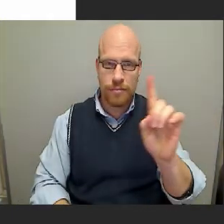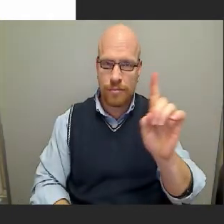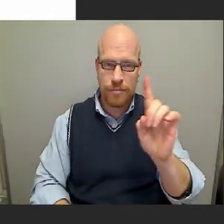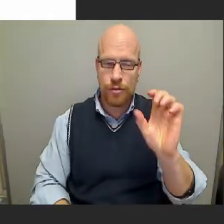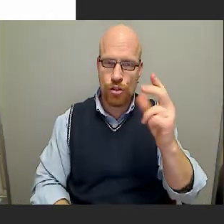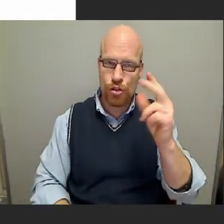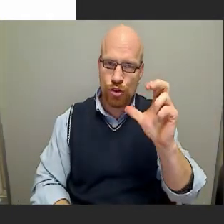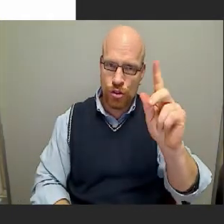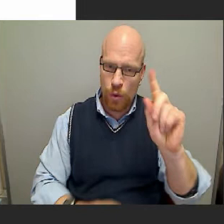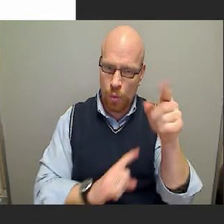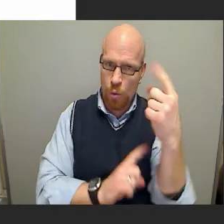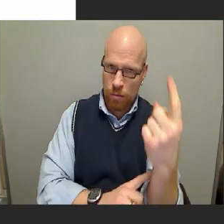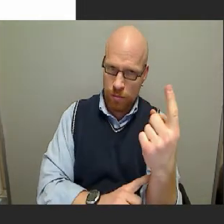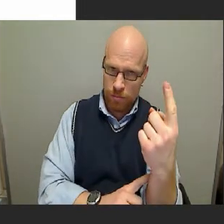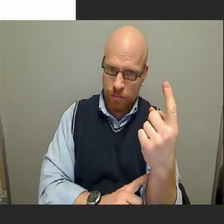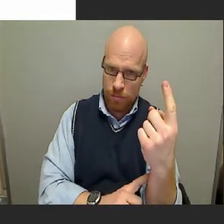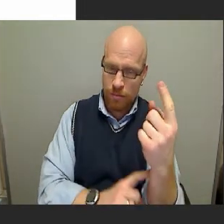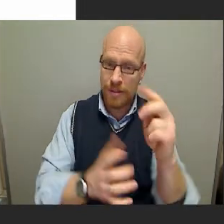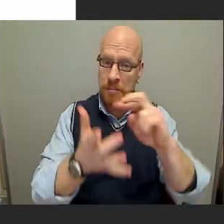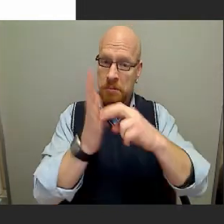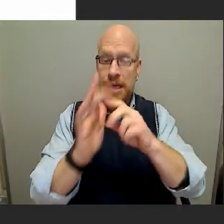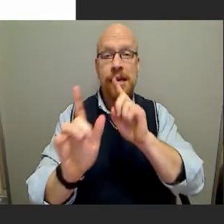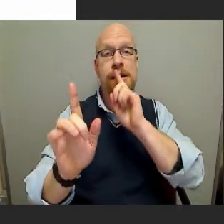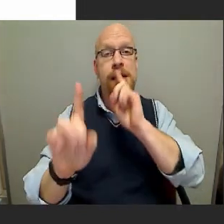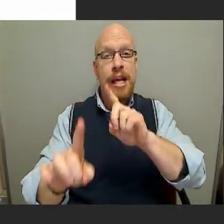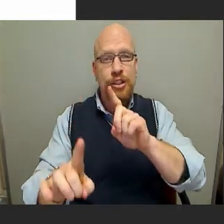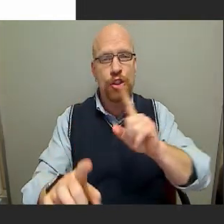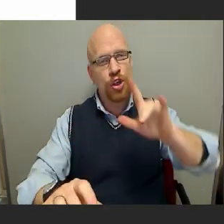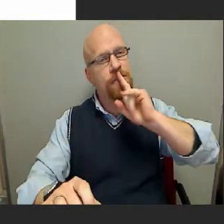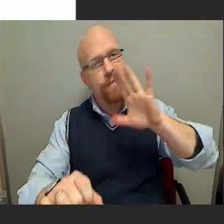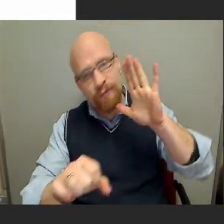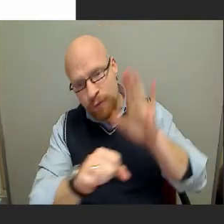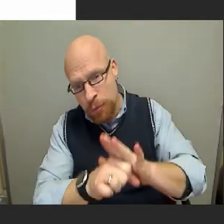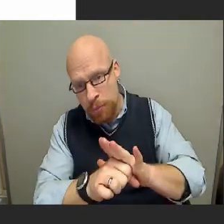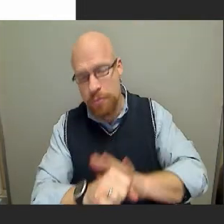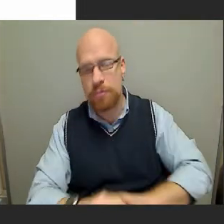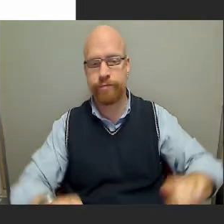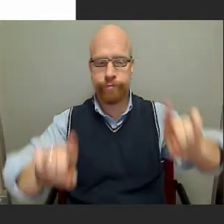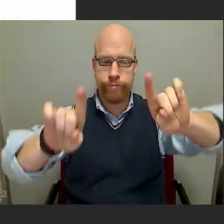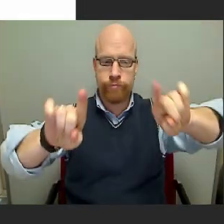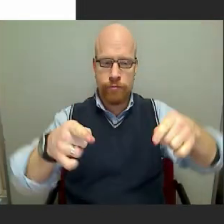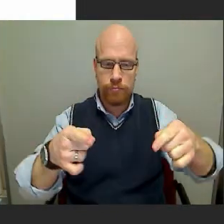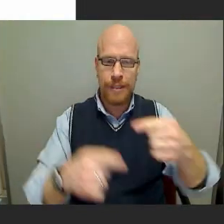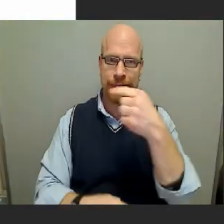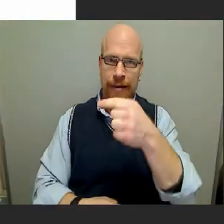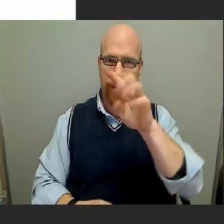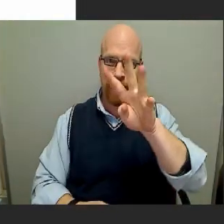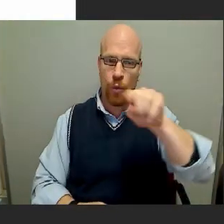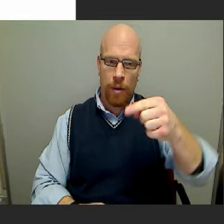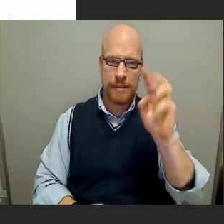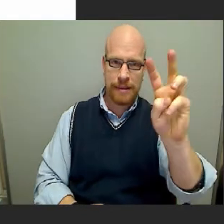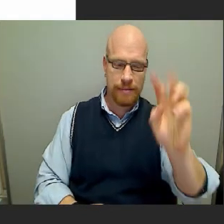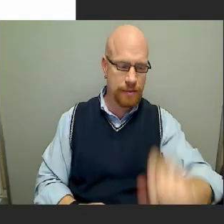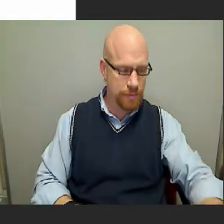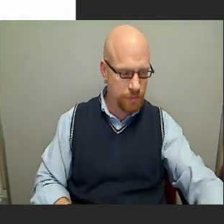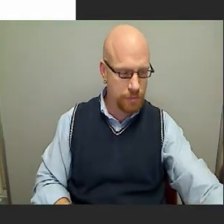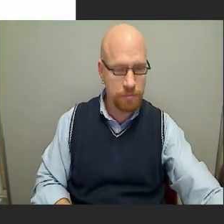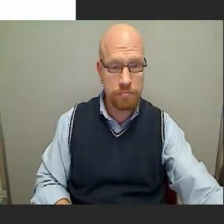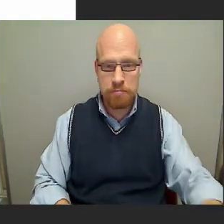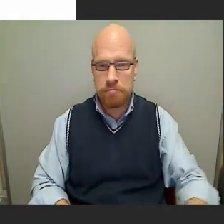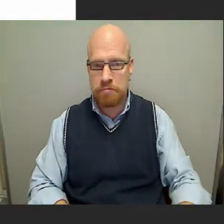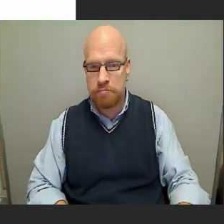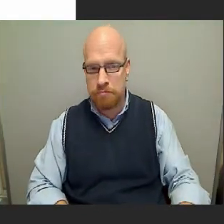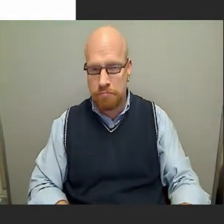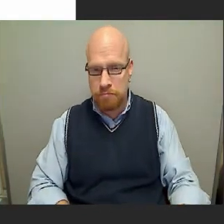now we can see we have 10 equals 10. This isn't the answer though. This is the answer to our check. We've checked it. We've